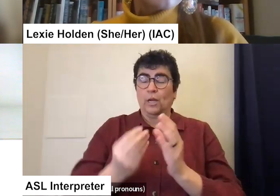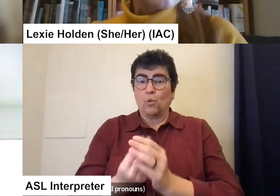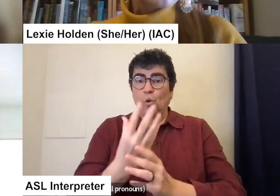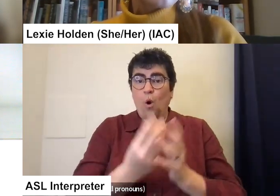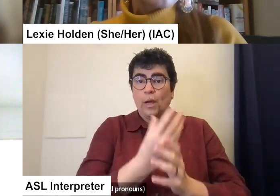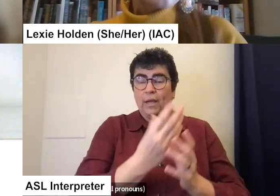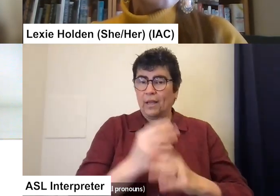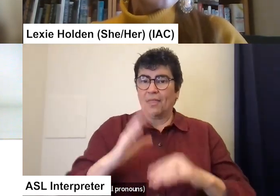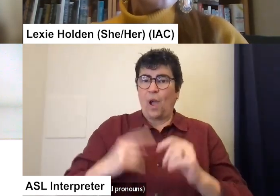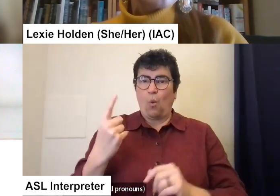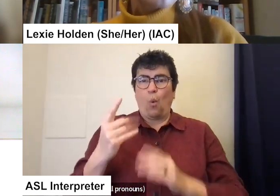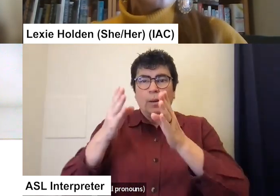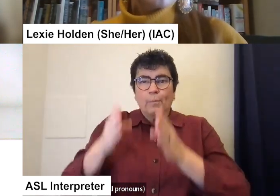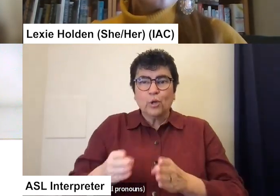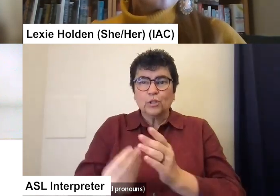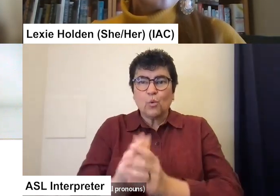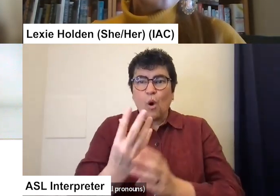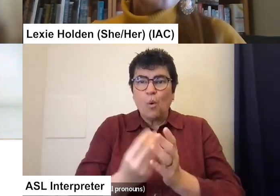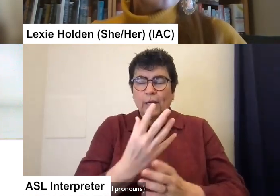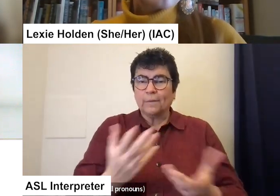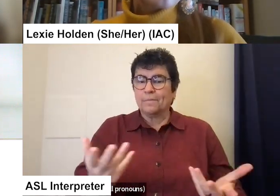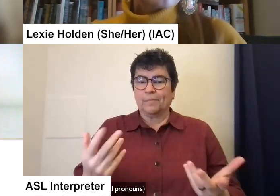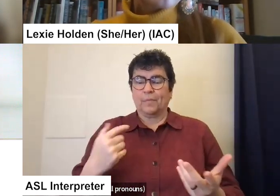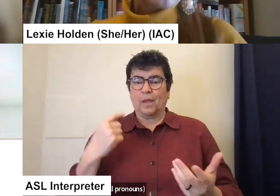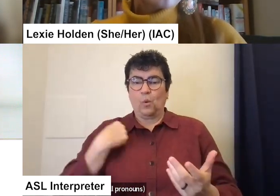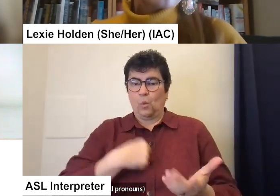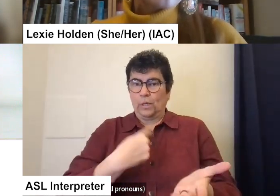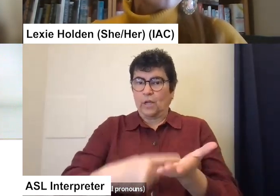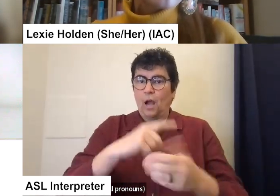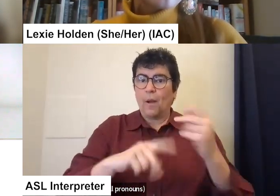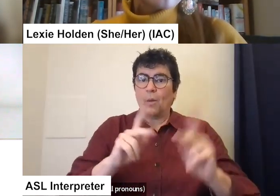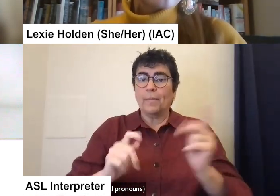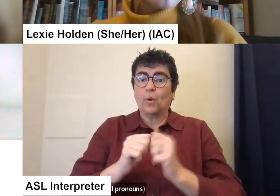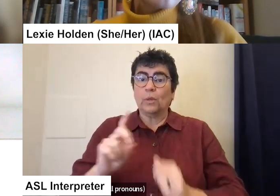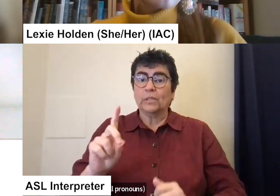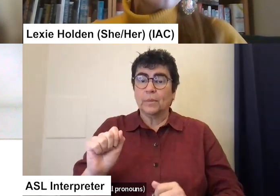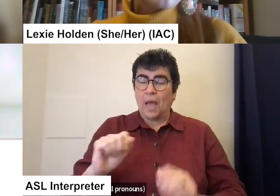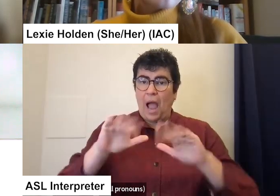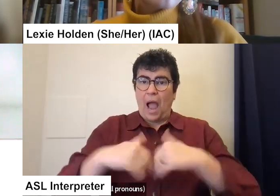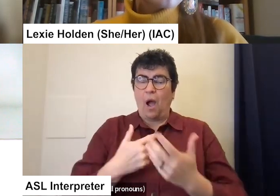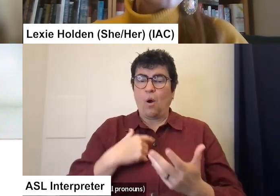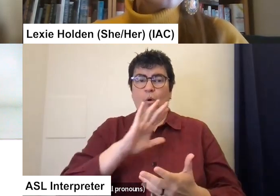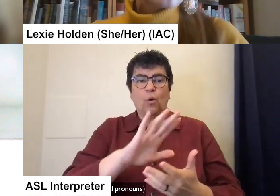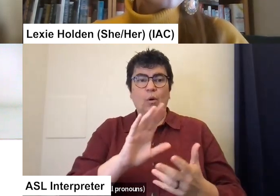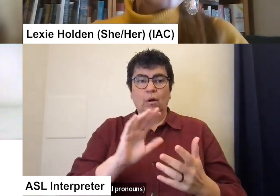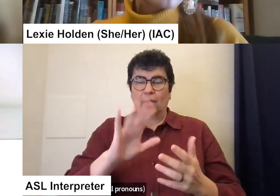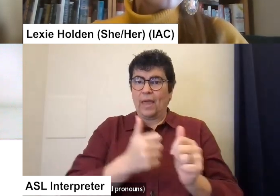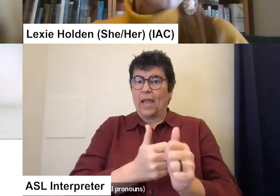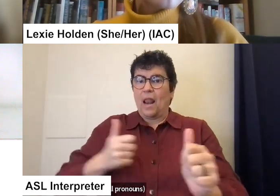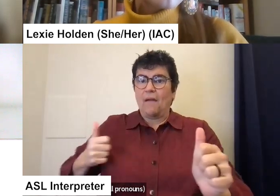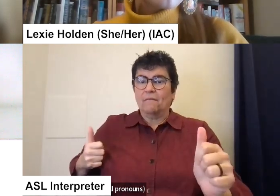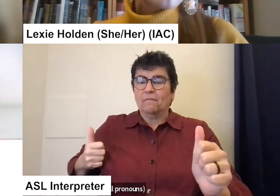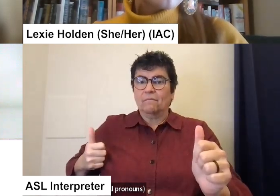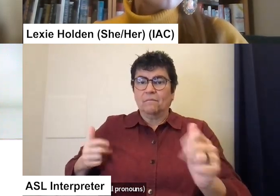individual growing, because we talked about how people with disabilities get left behind. And when we talk